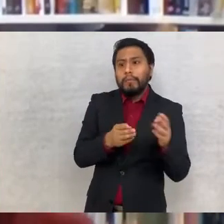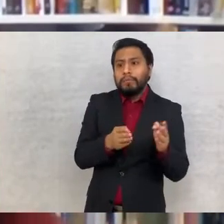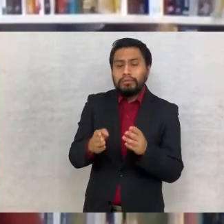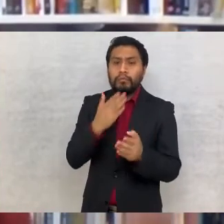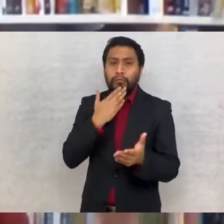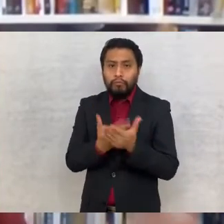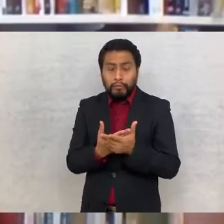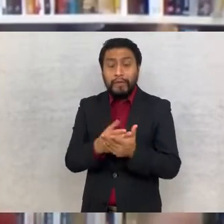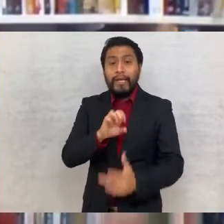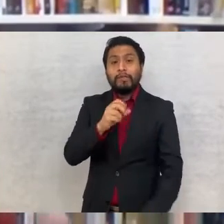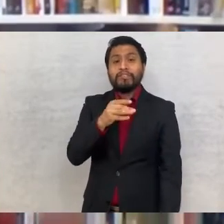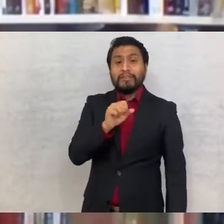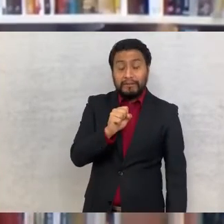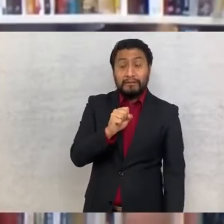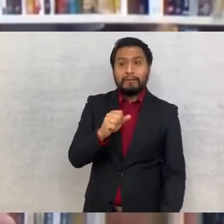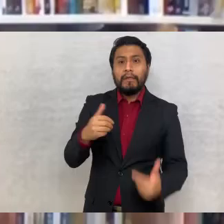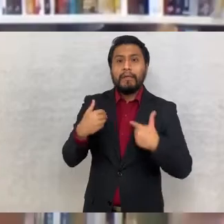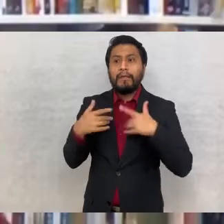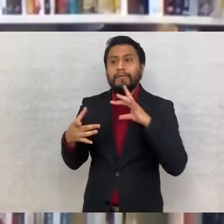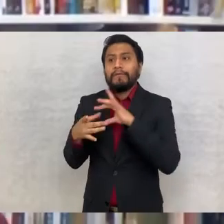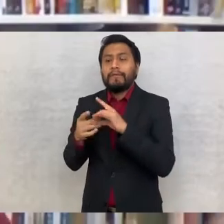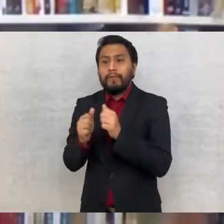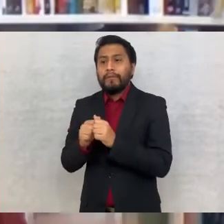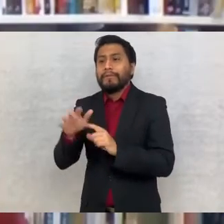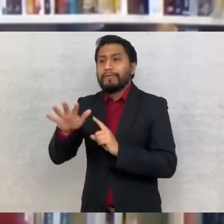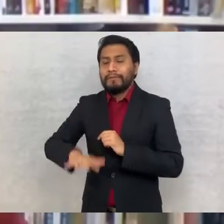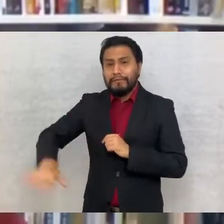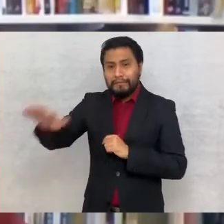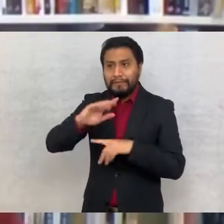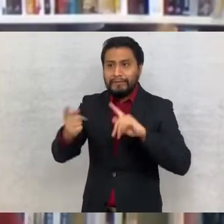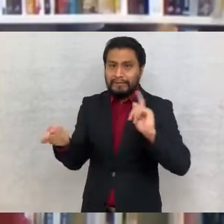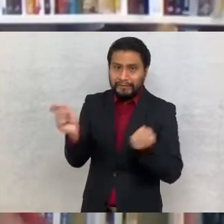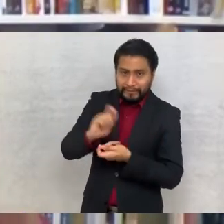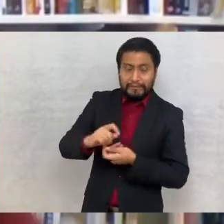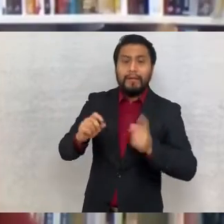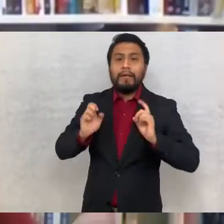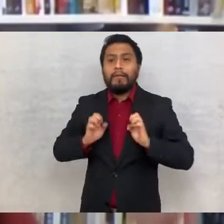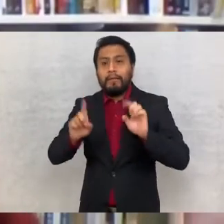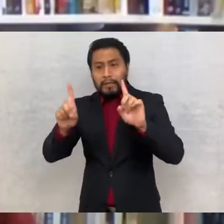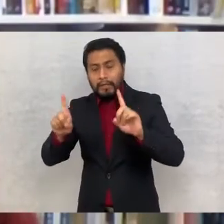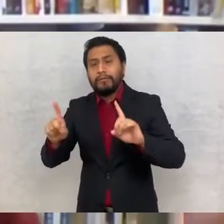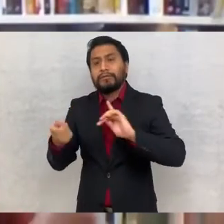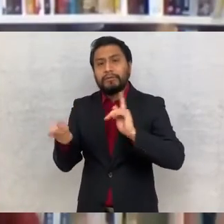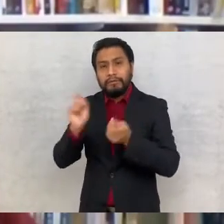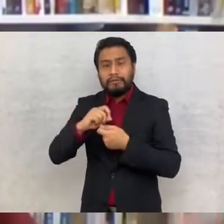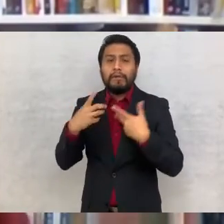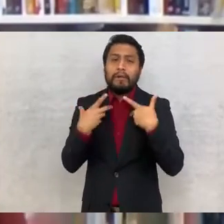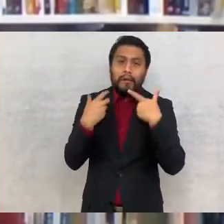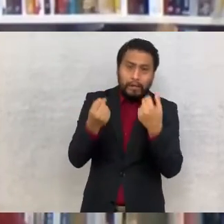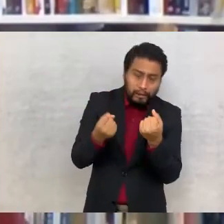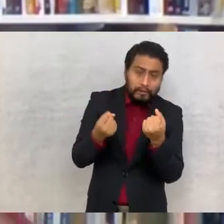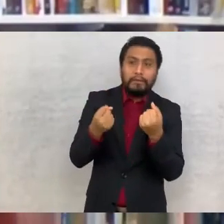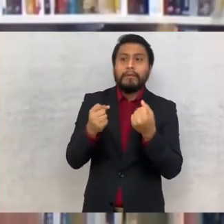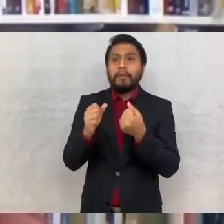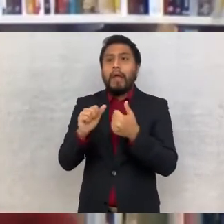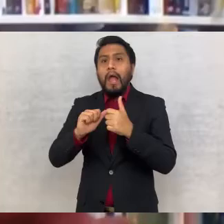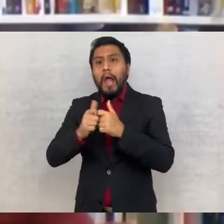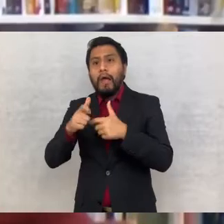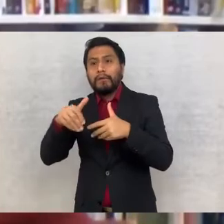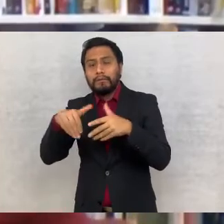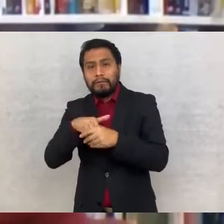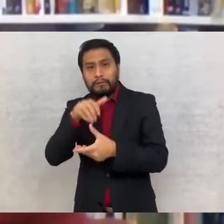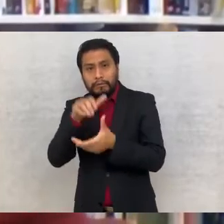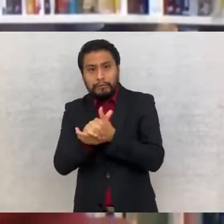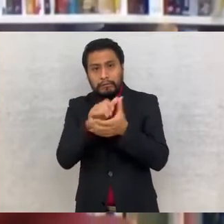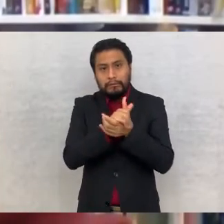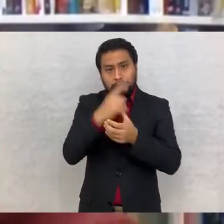can include in positive eugenics have to do with environmental changes, with changes in education, health, the